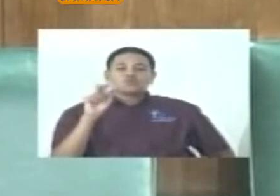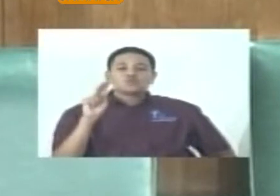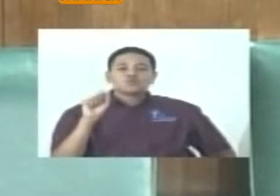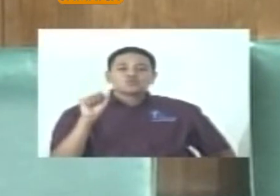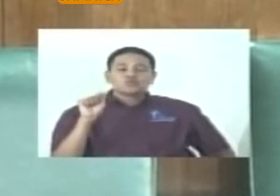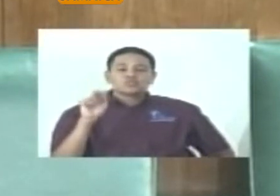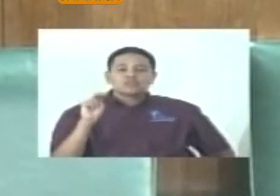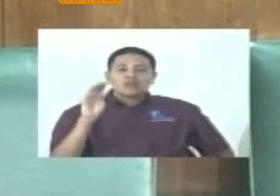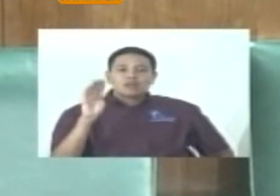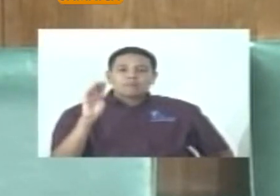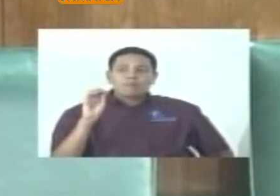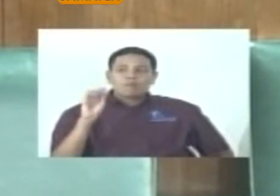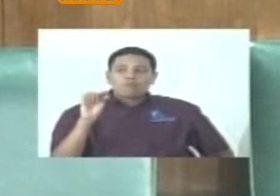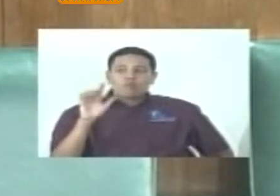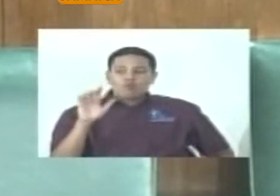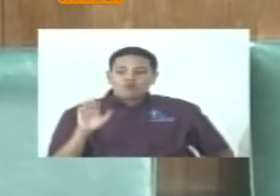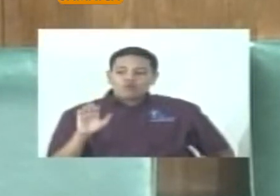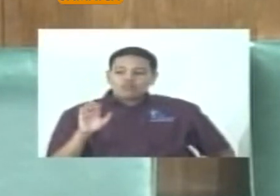Susan Bogle.